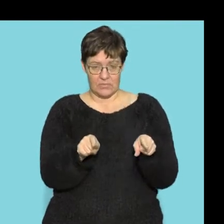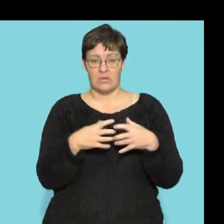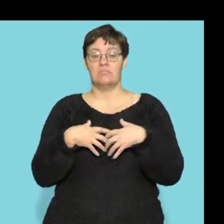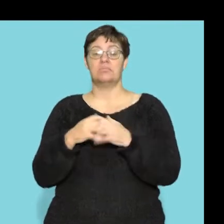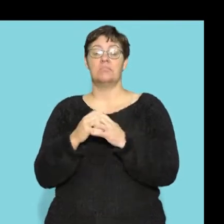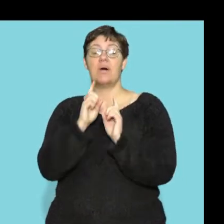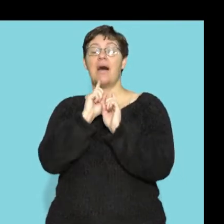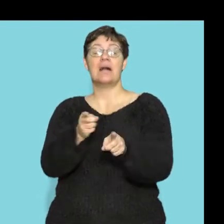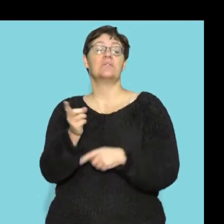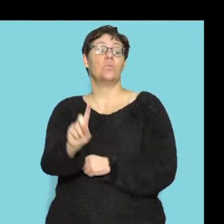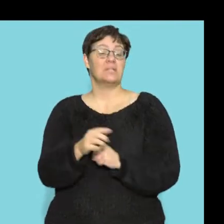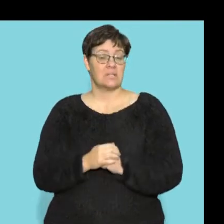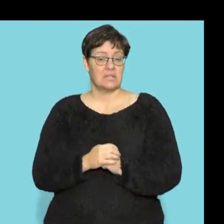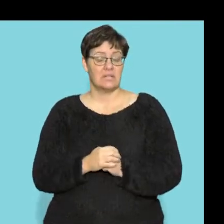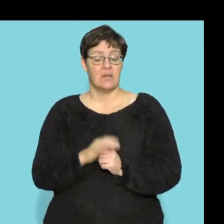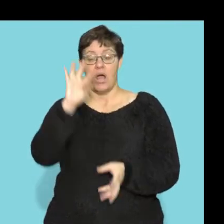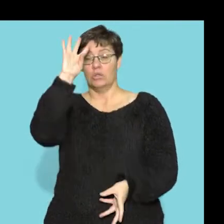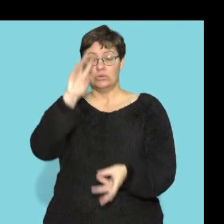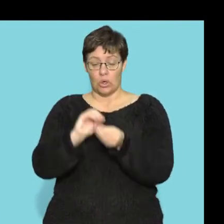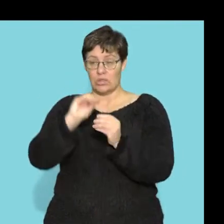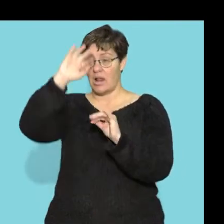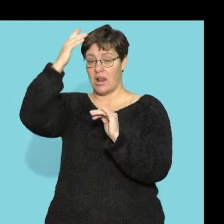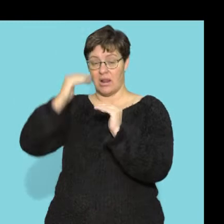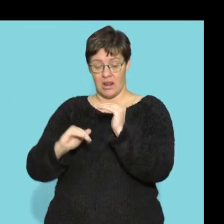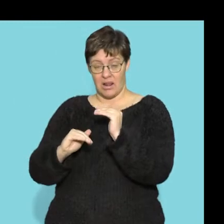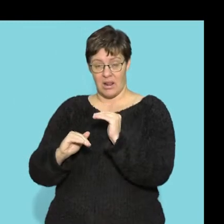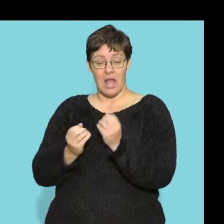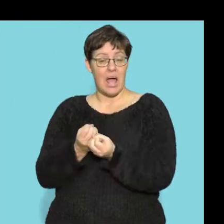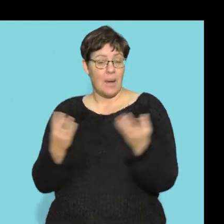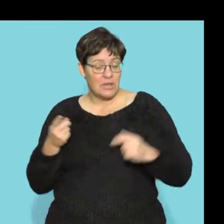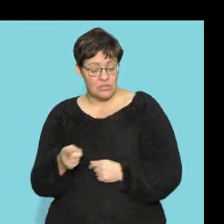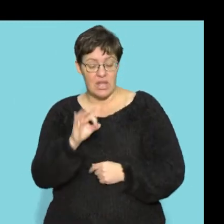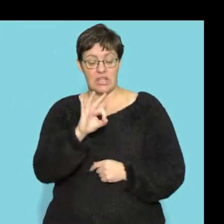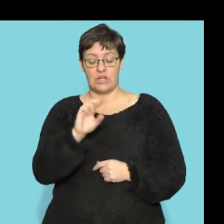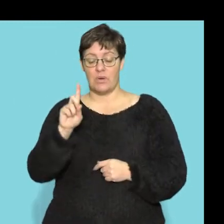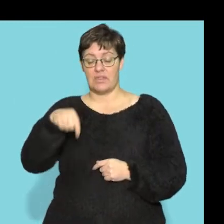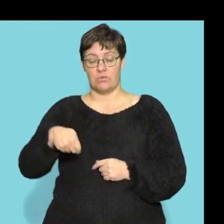that then gives you your total accumulated depreciation of